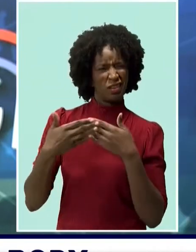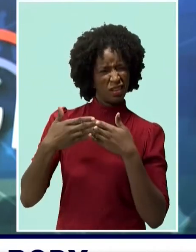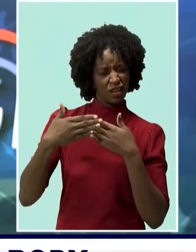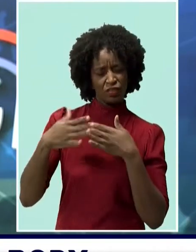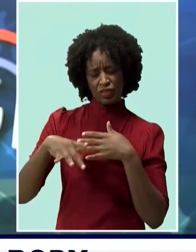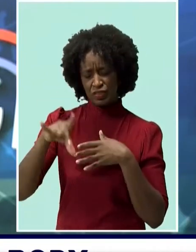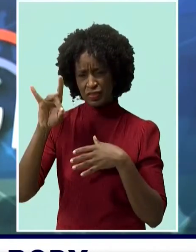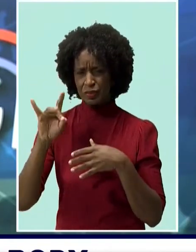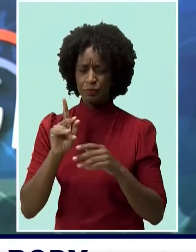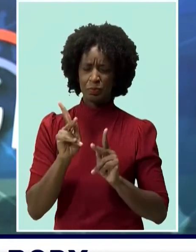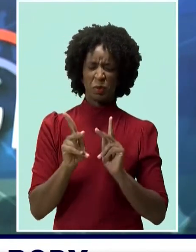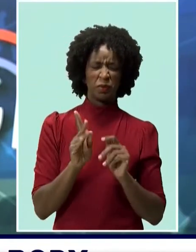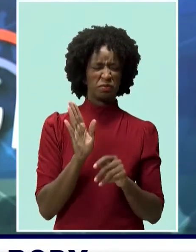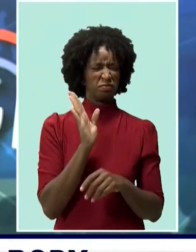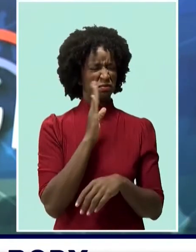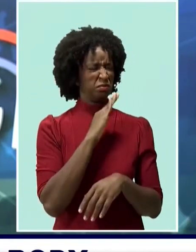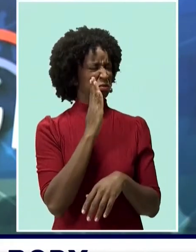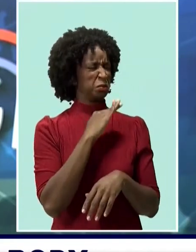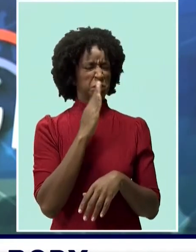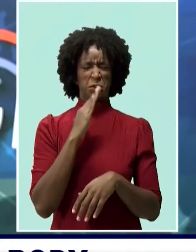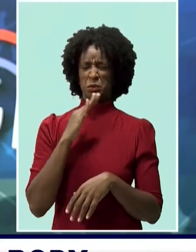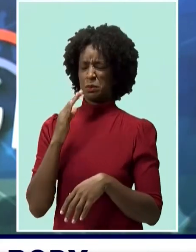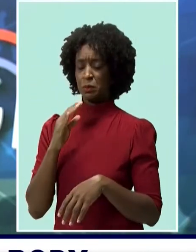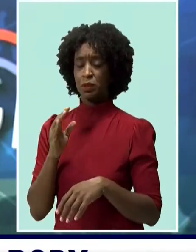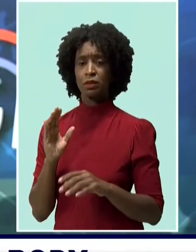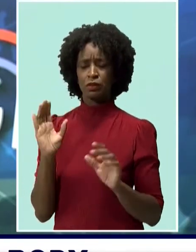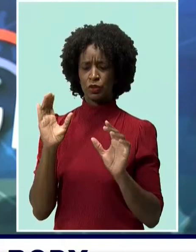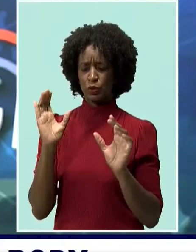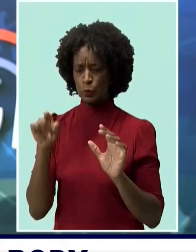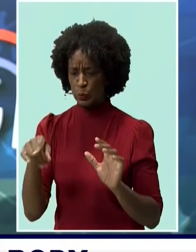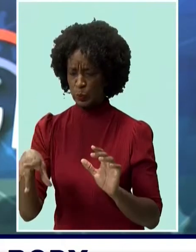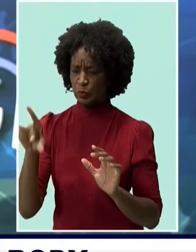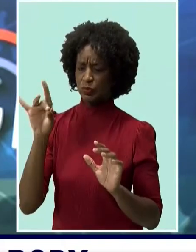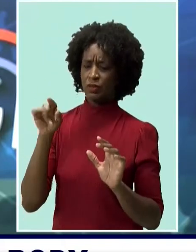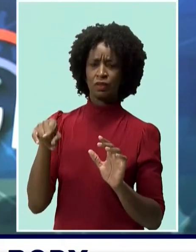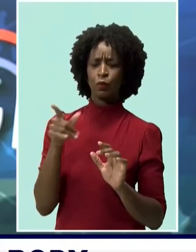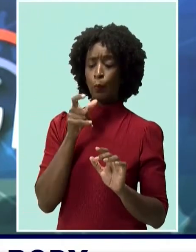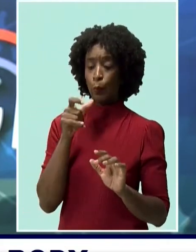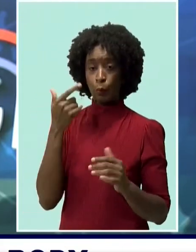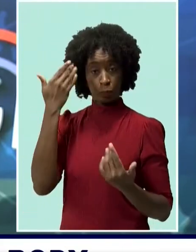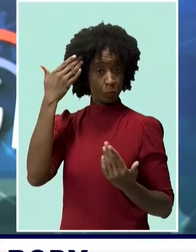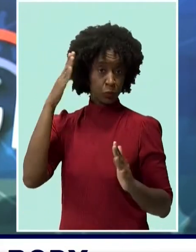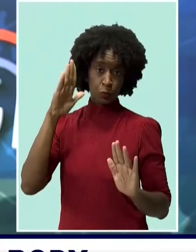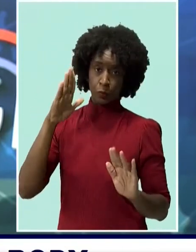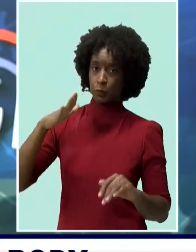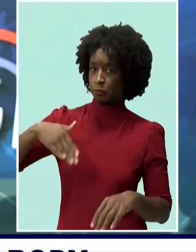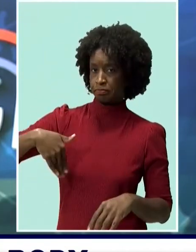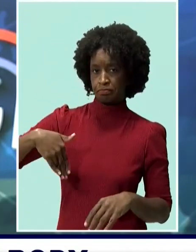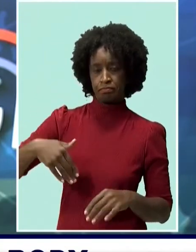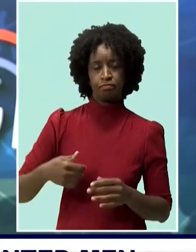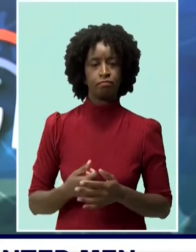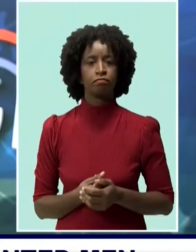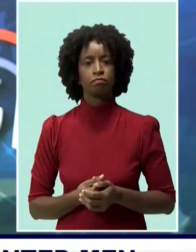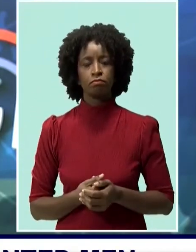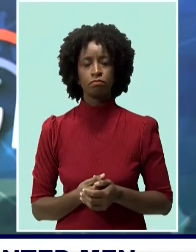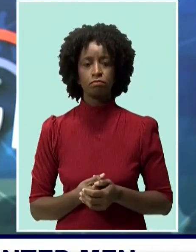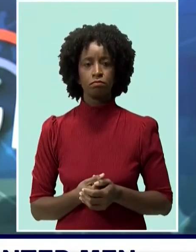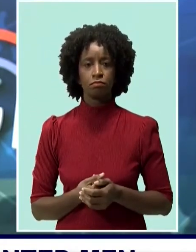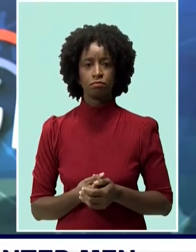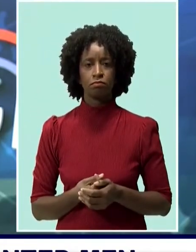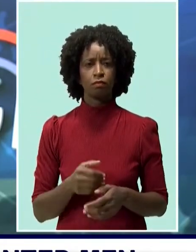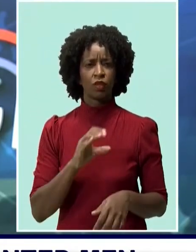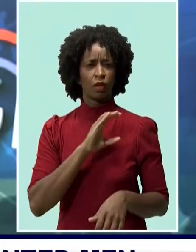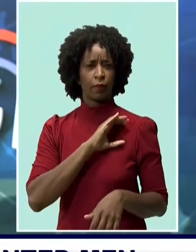where the decomposing body was found. The identity of the deceased has not yet been ascertained. And police have